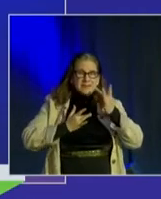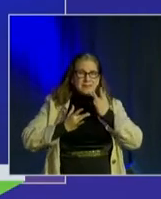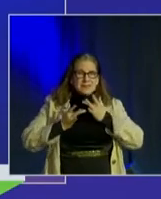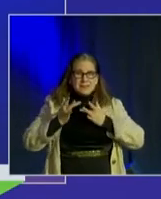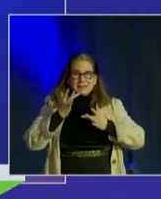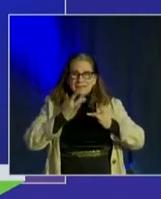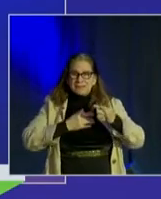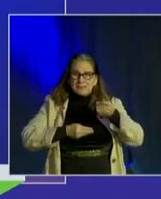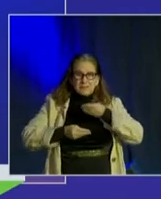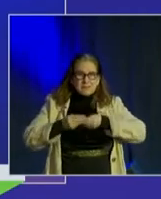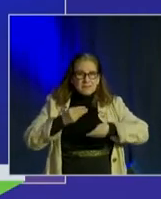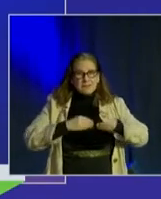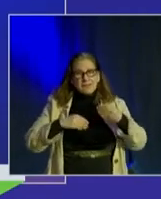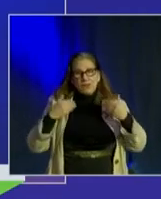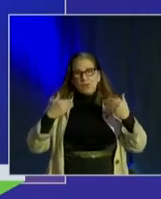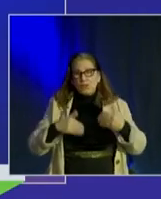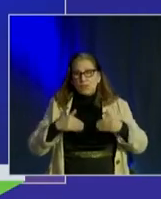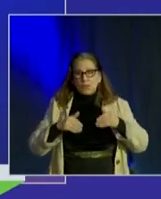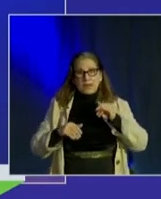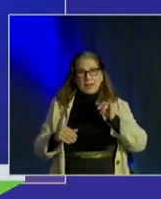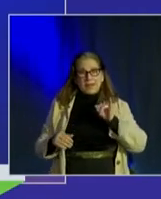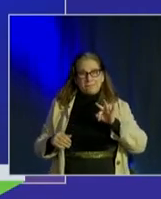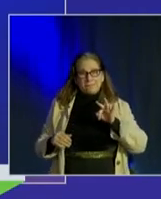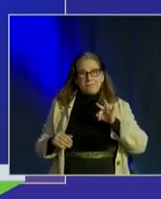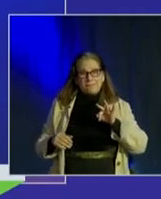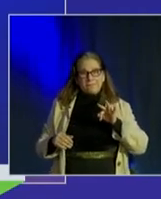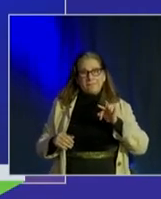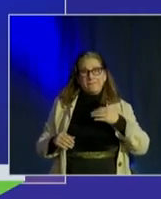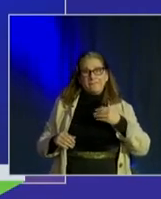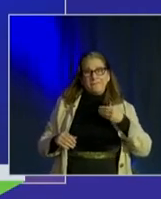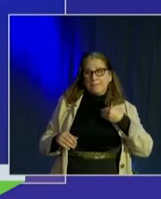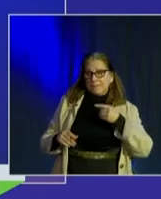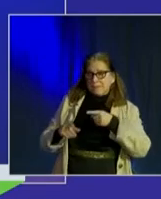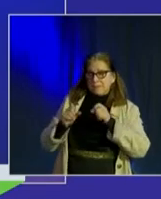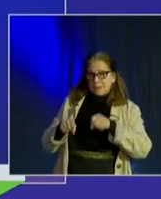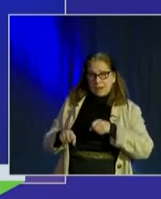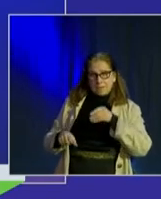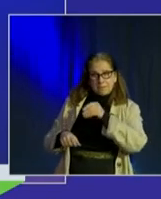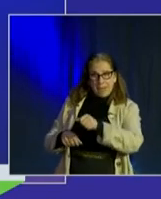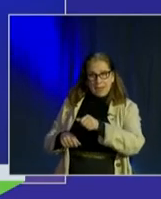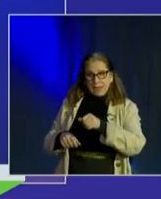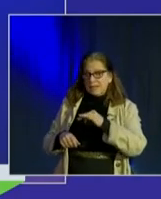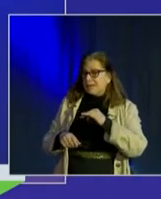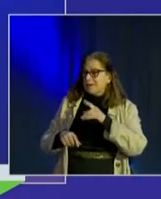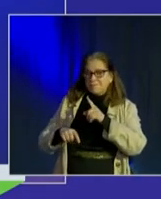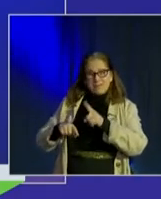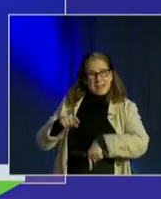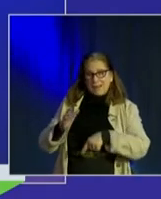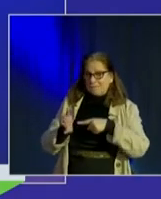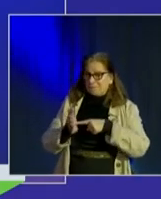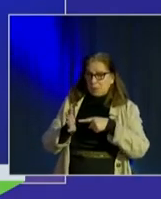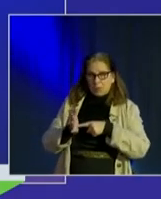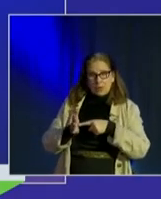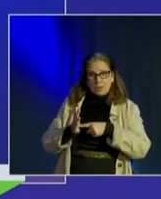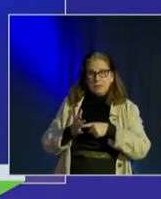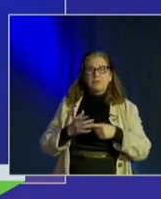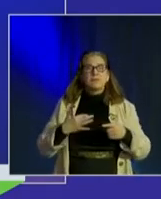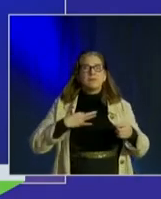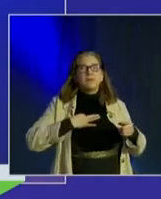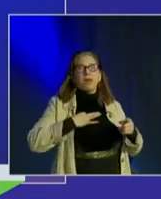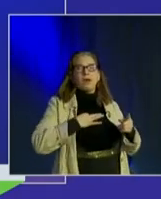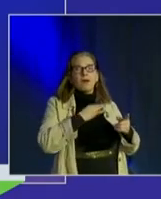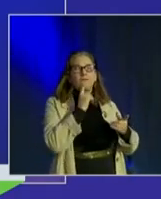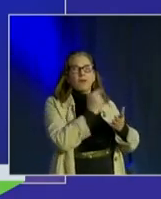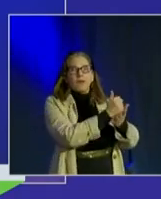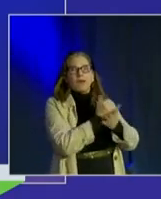pay. And if you're not able to pay, you should be applying for assistance. And I want to emphasize that because when